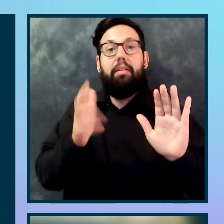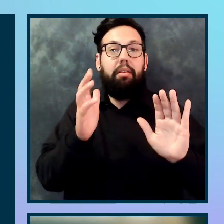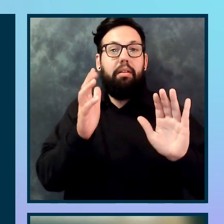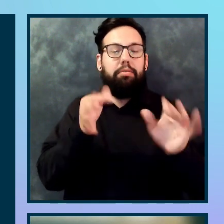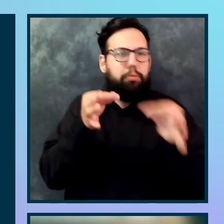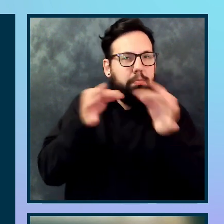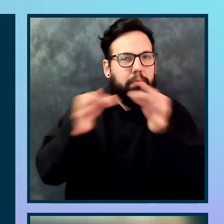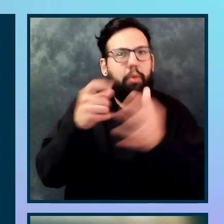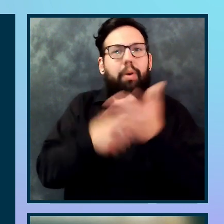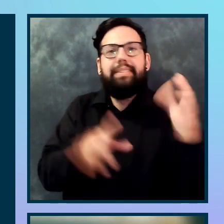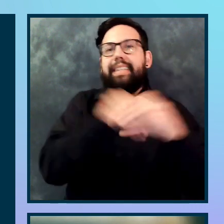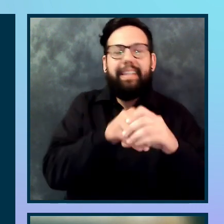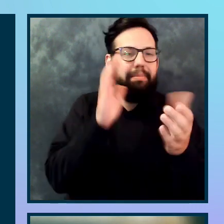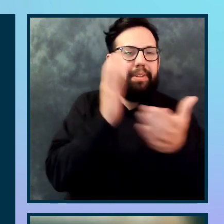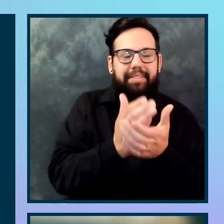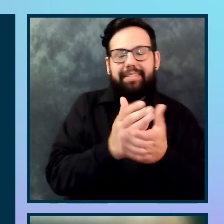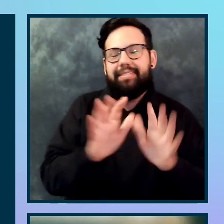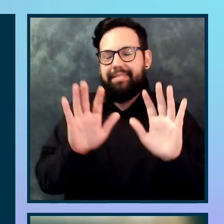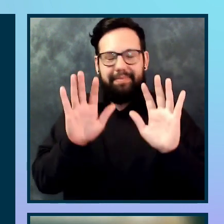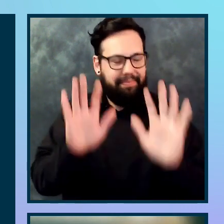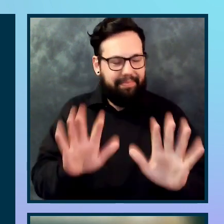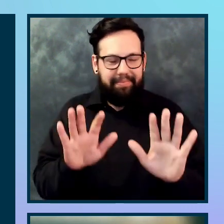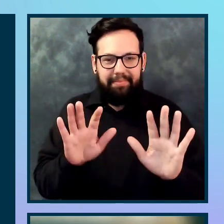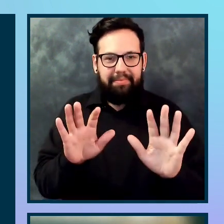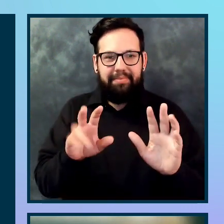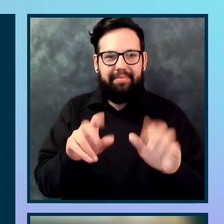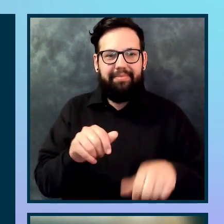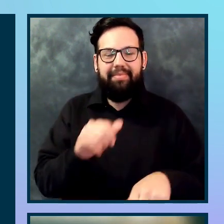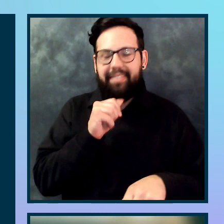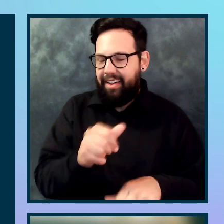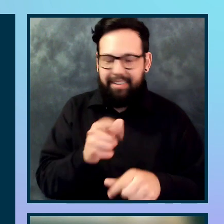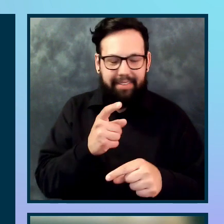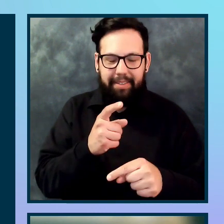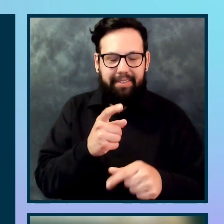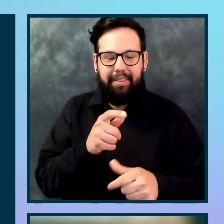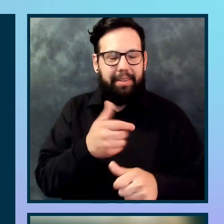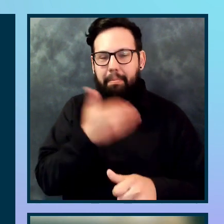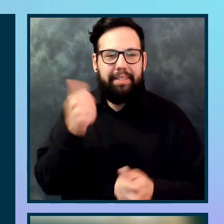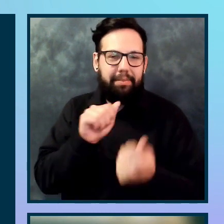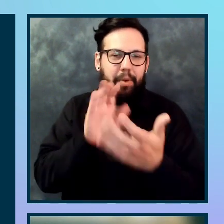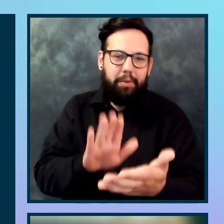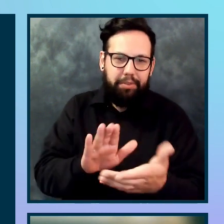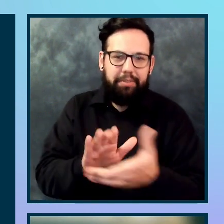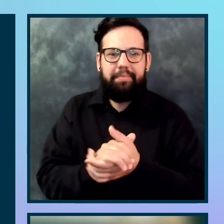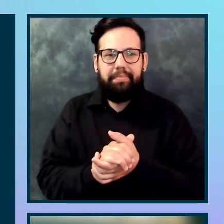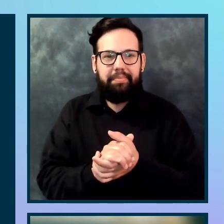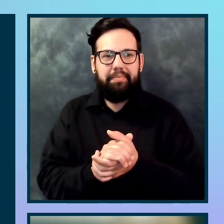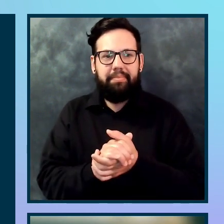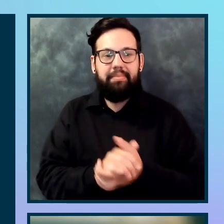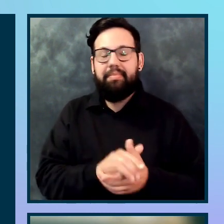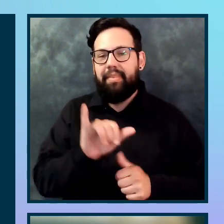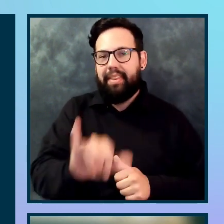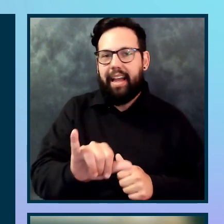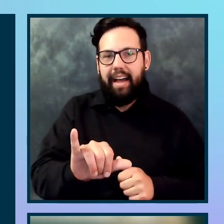right? No, that is not correct. That will not help